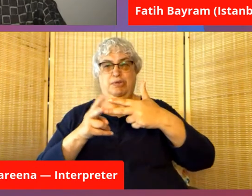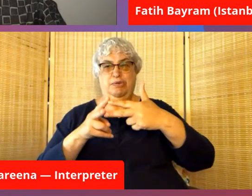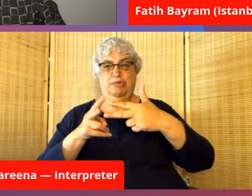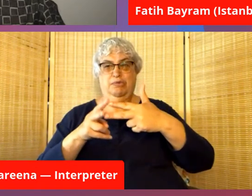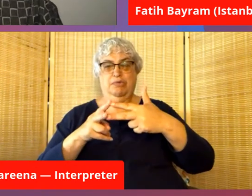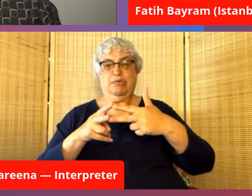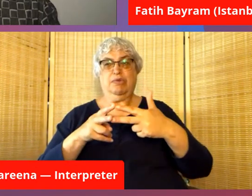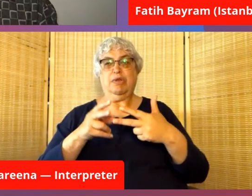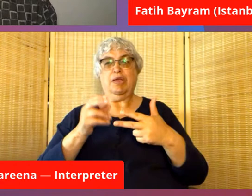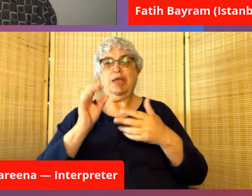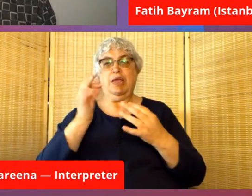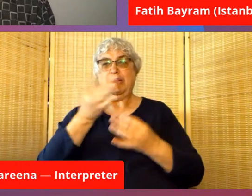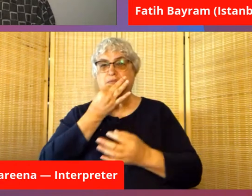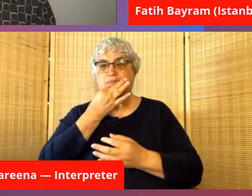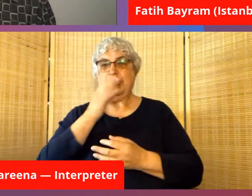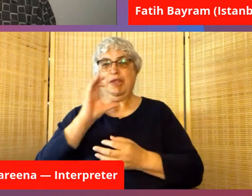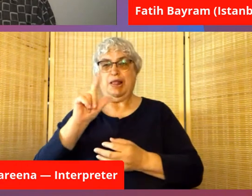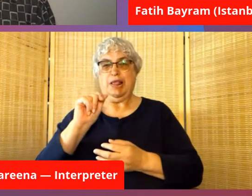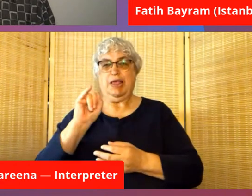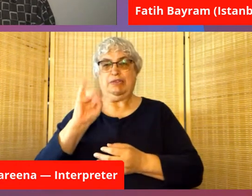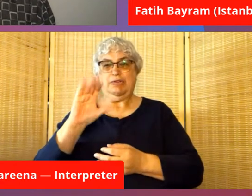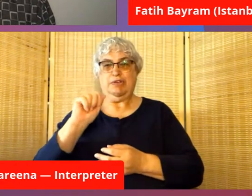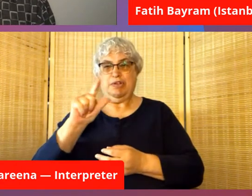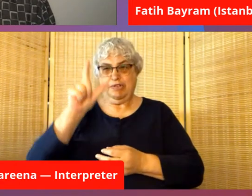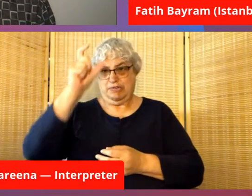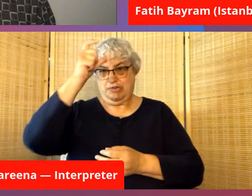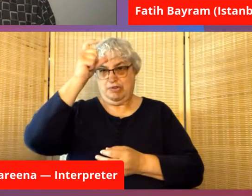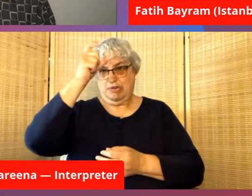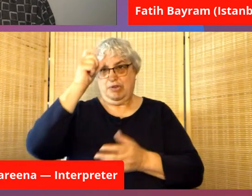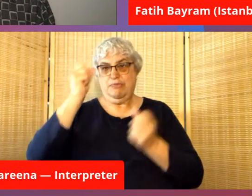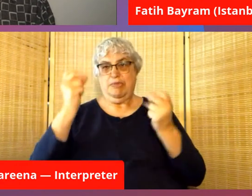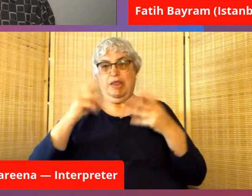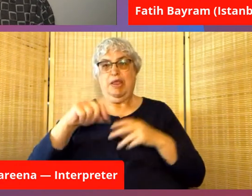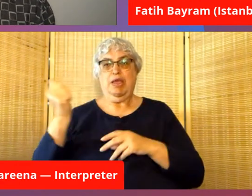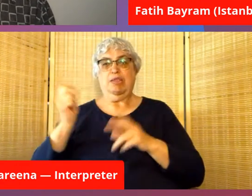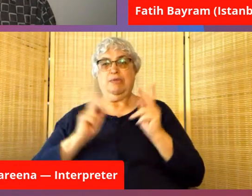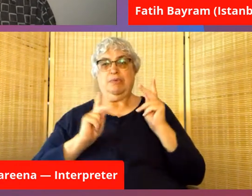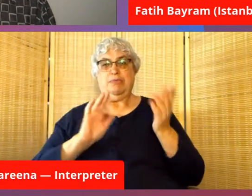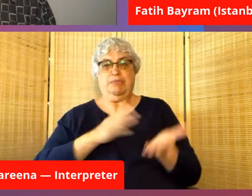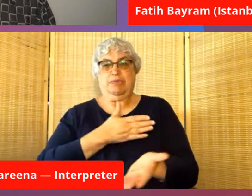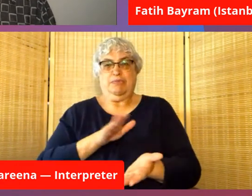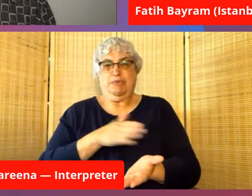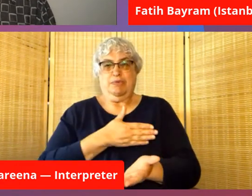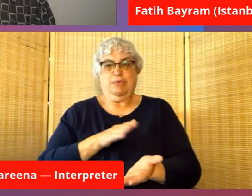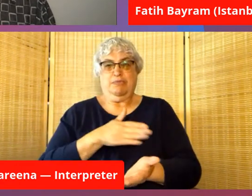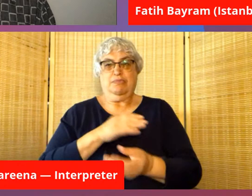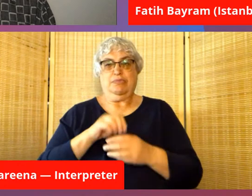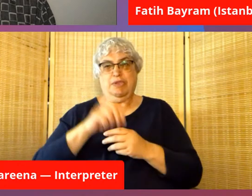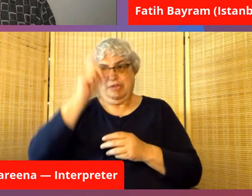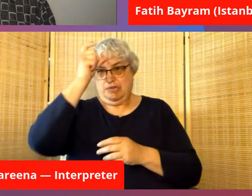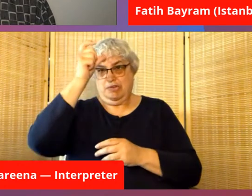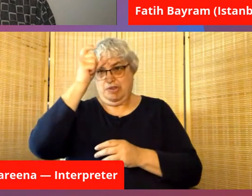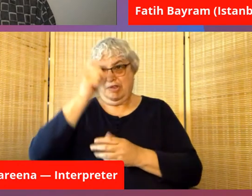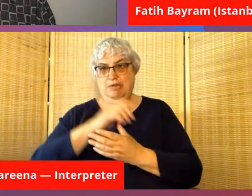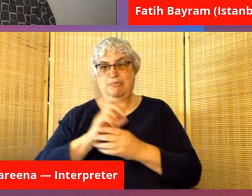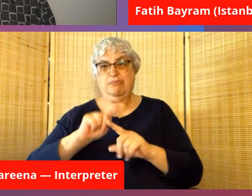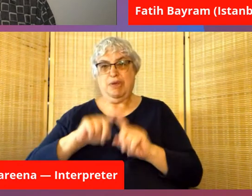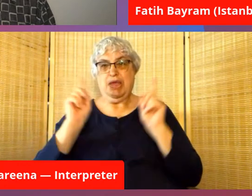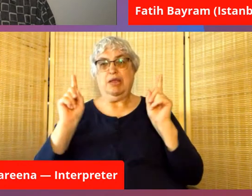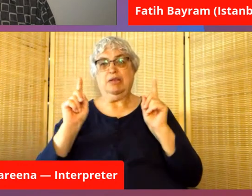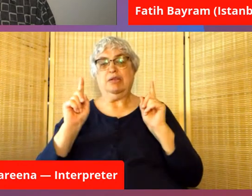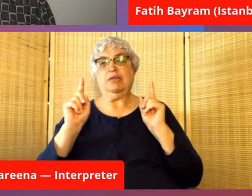in classical Turkish music, perhaps like many other great musicians in Turkey. However, they